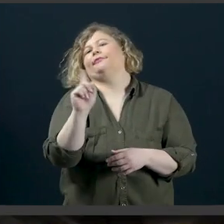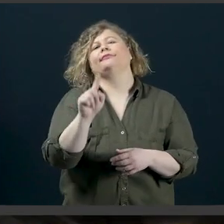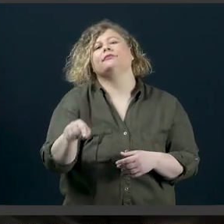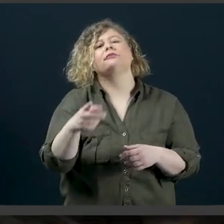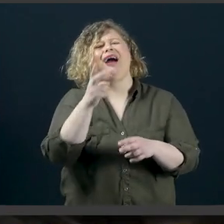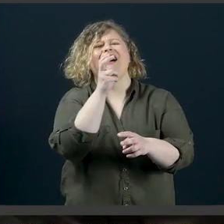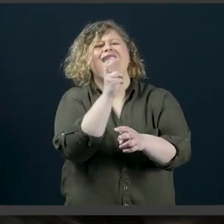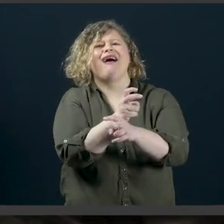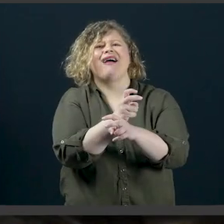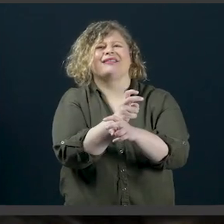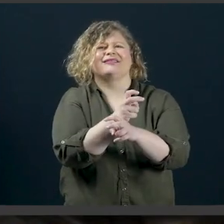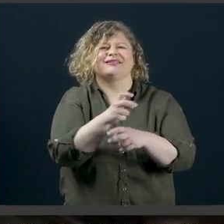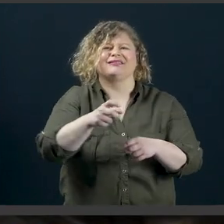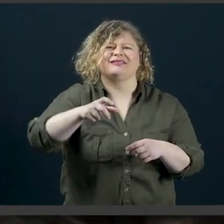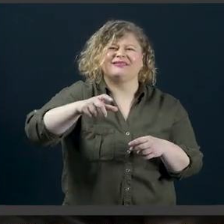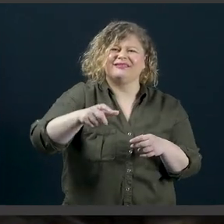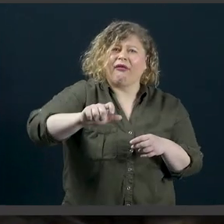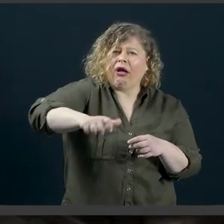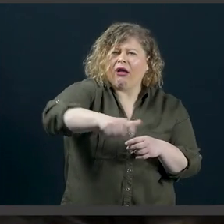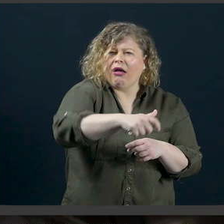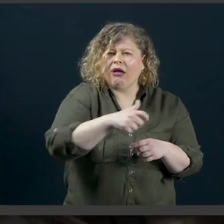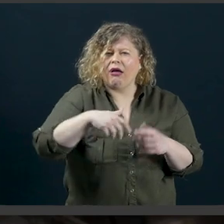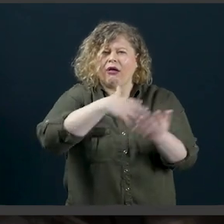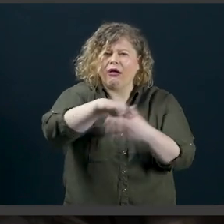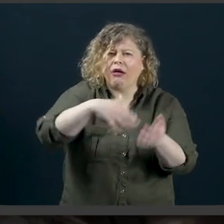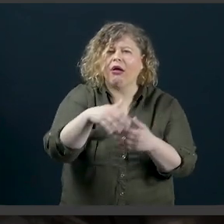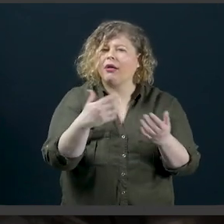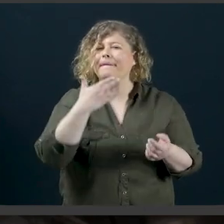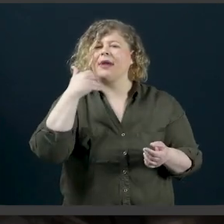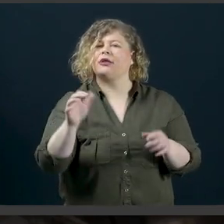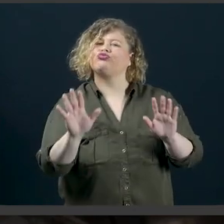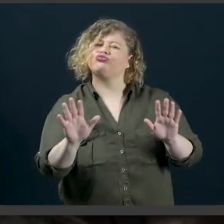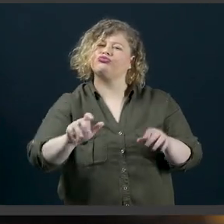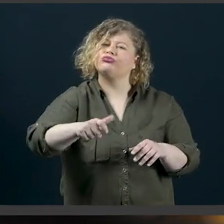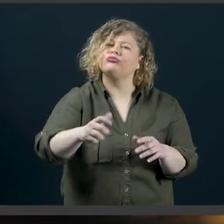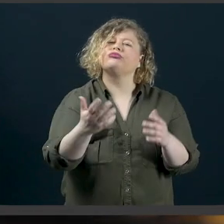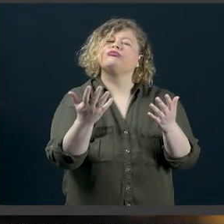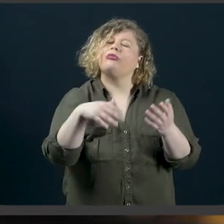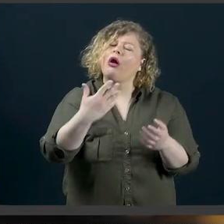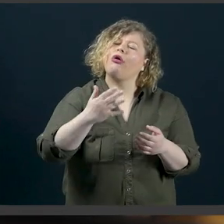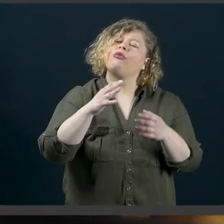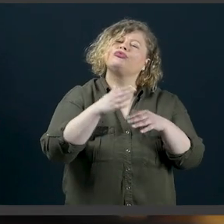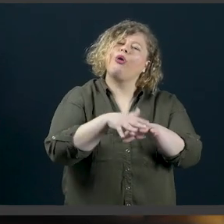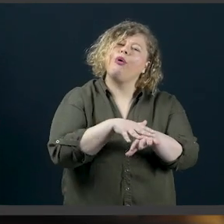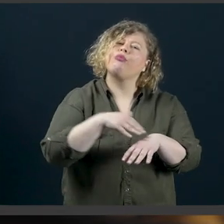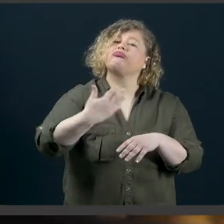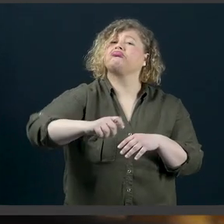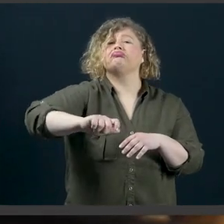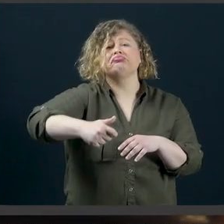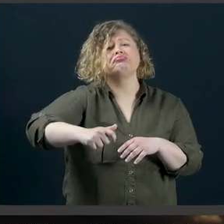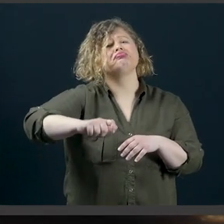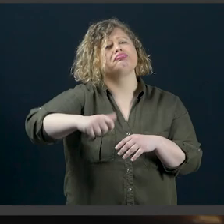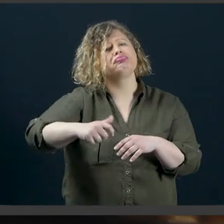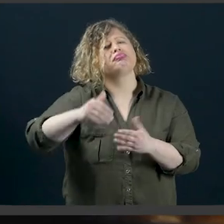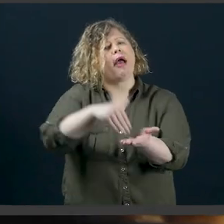needs any mixing at all until you see it start to Brown if you mix it too often it will boil instead of brown when